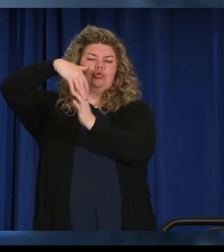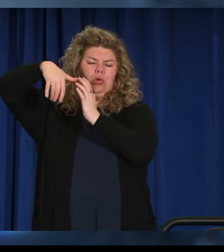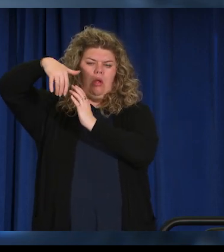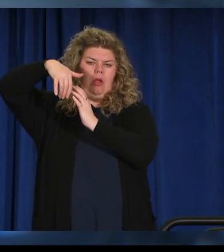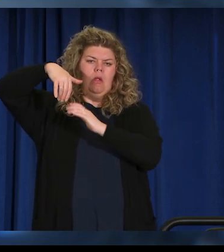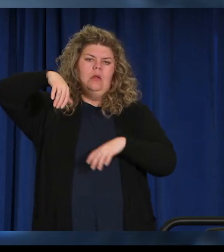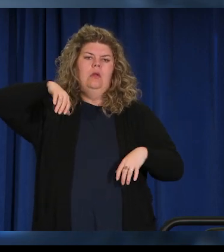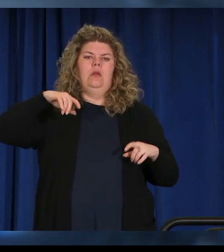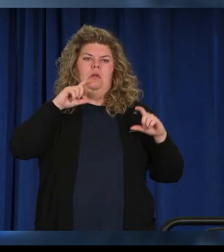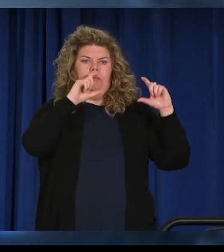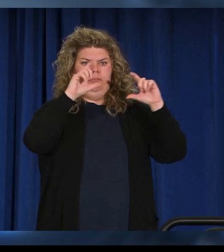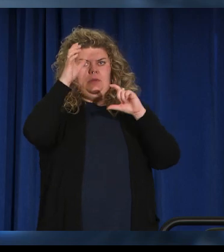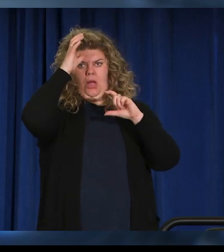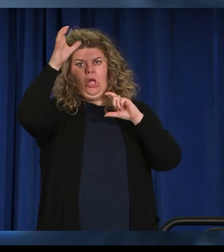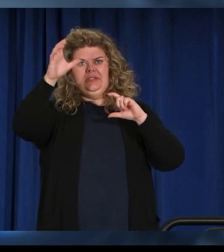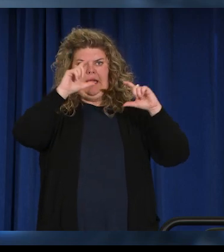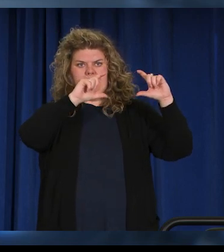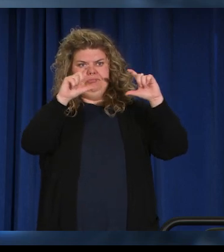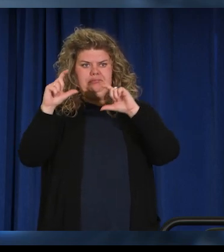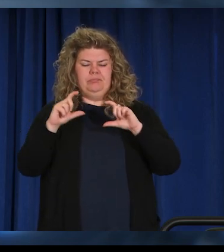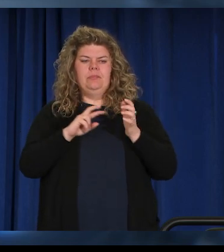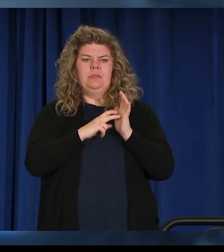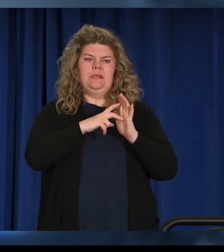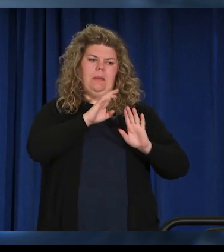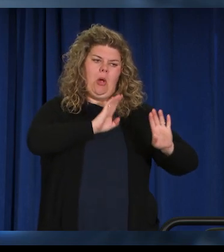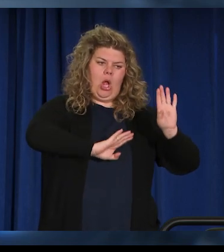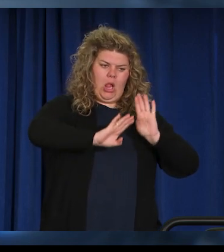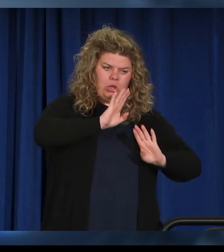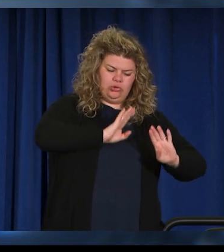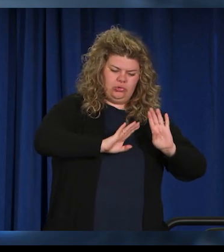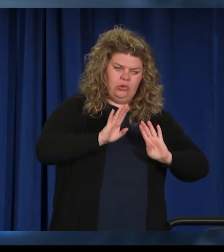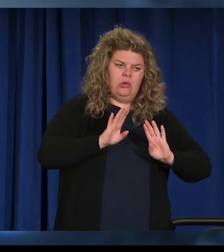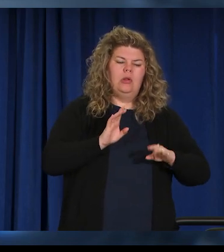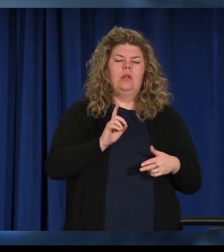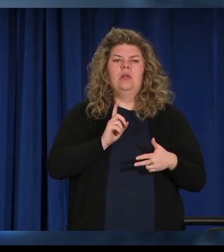by, which is the interaction between biological,